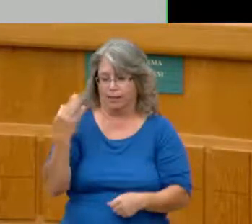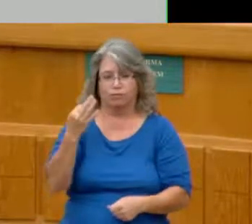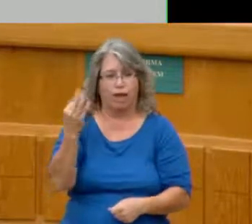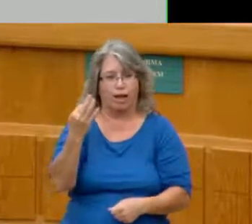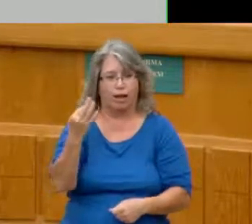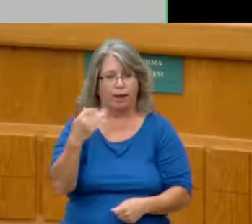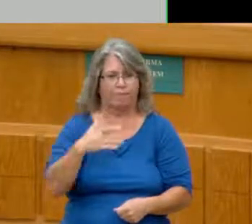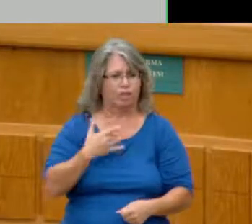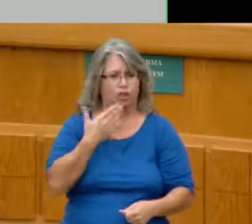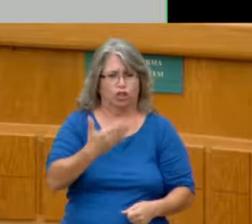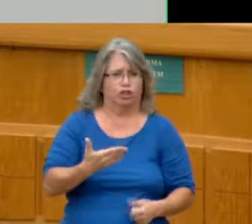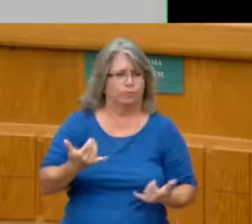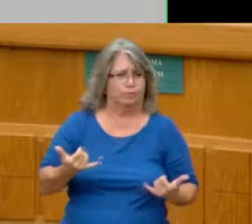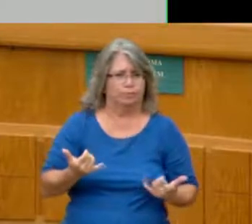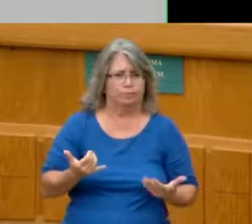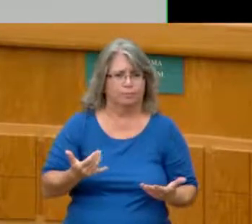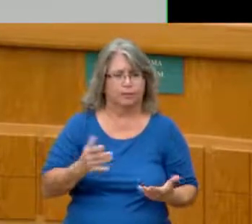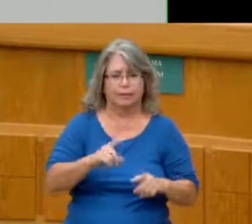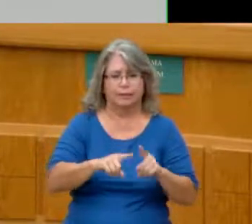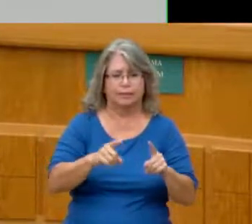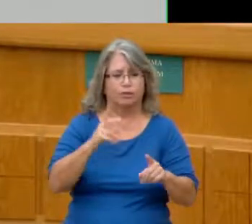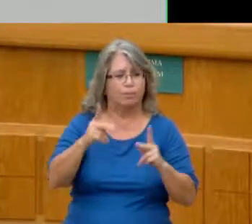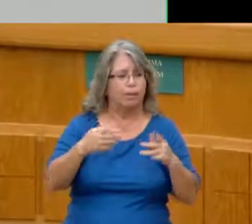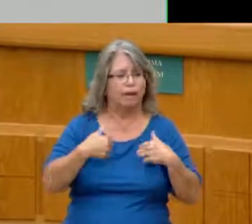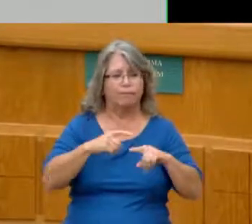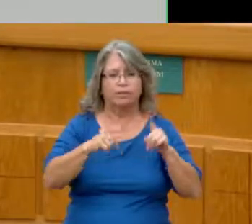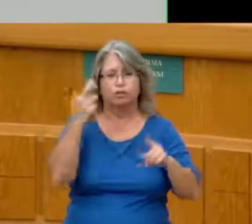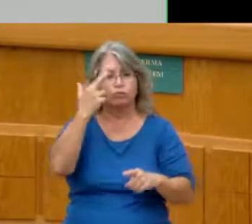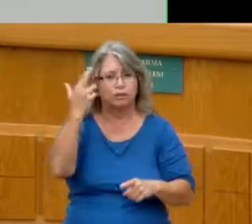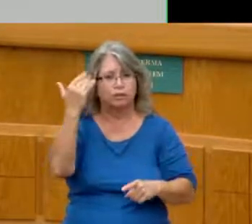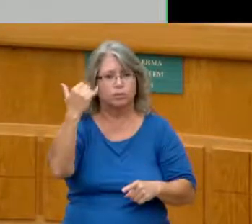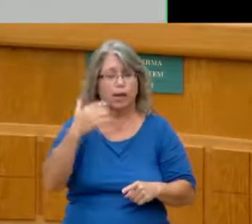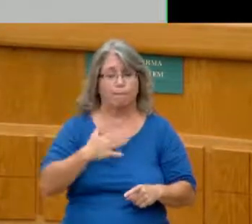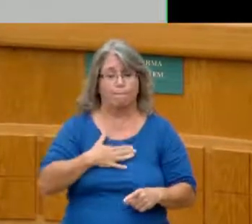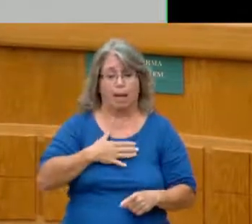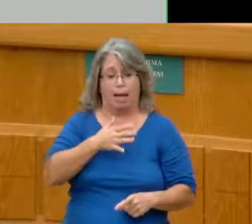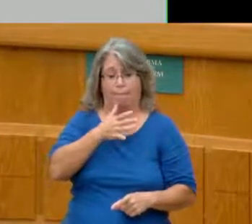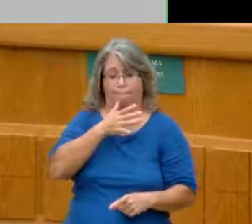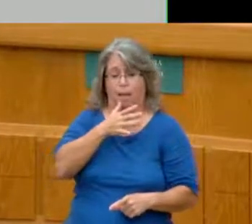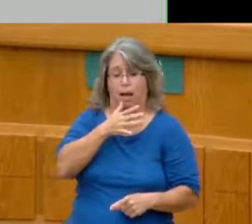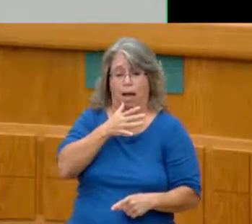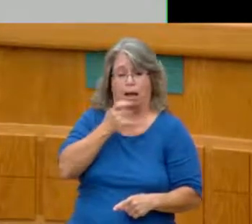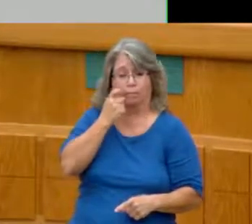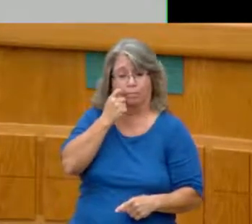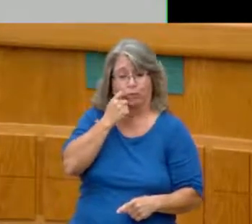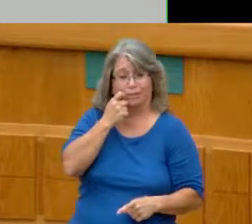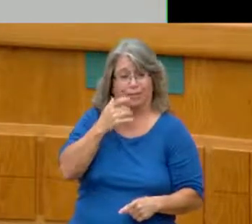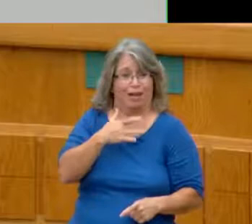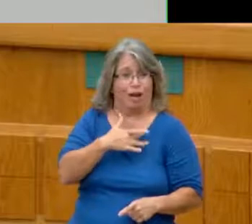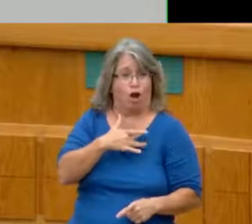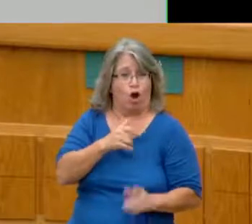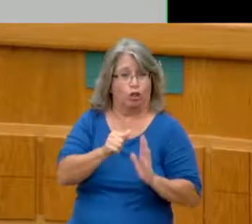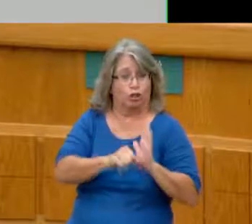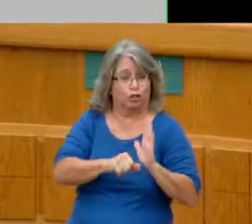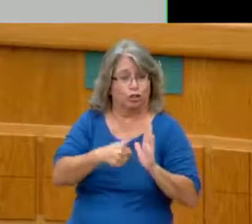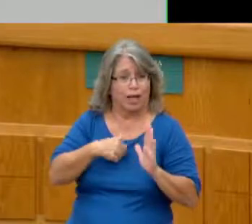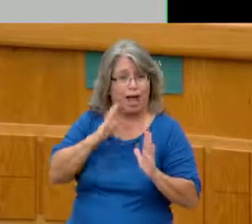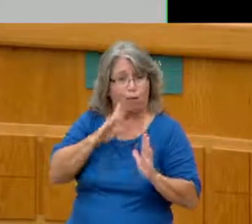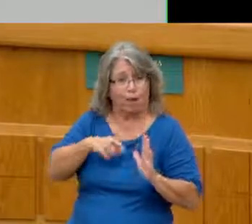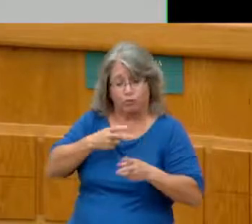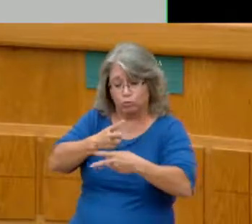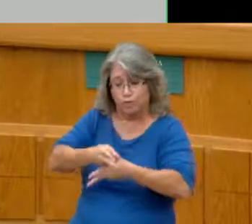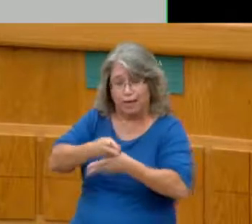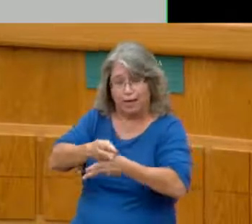And different people have different reasons for why they're doing it. My mother just had heart surgery, and I'm going to be taking care of her, and she's a very